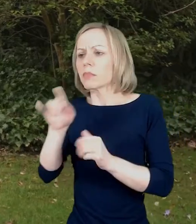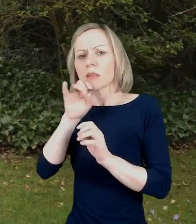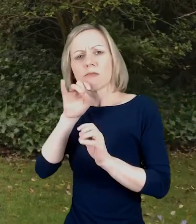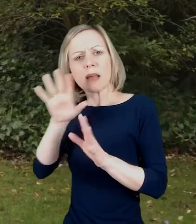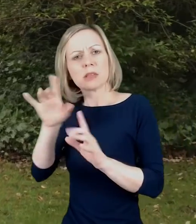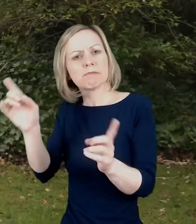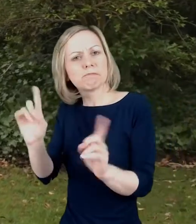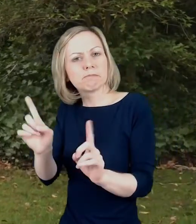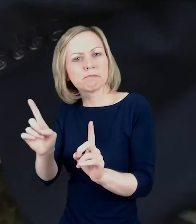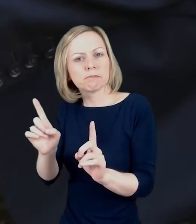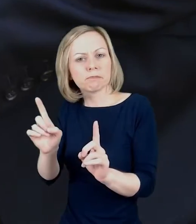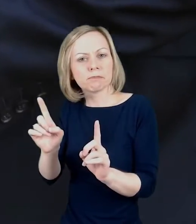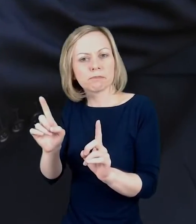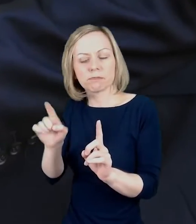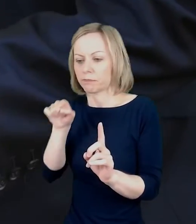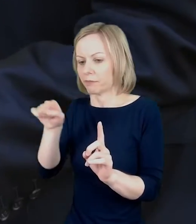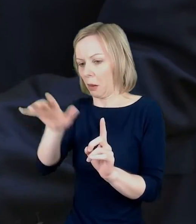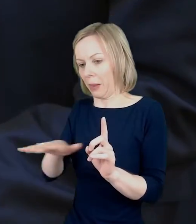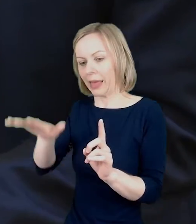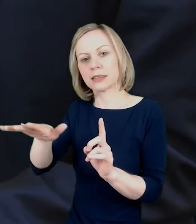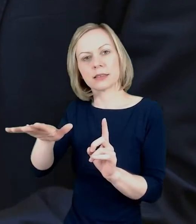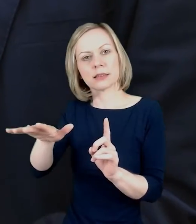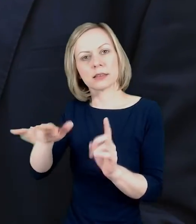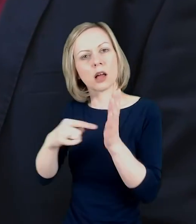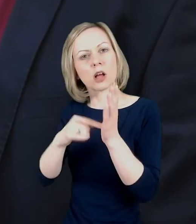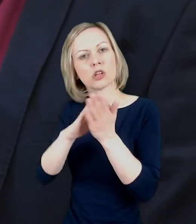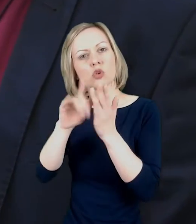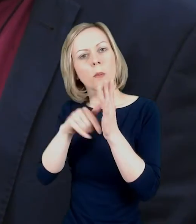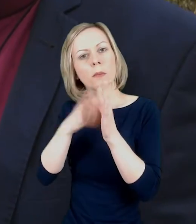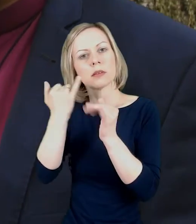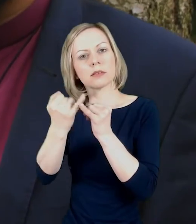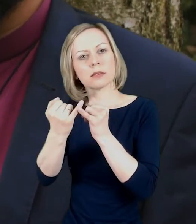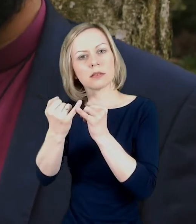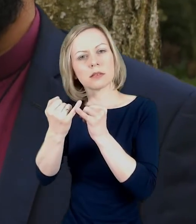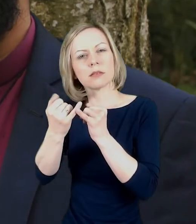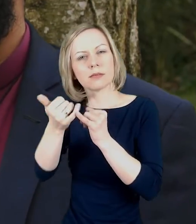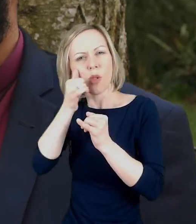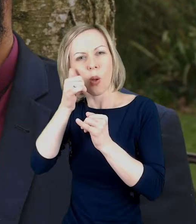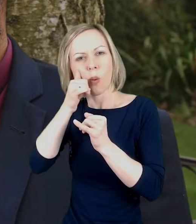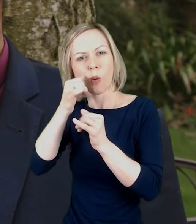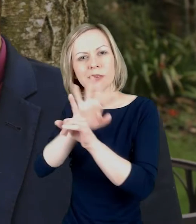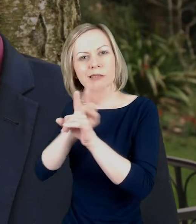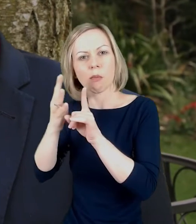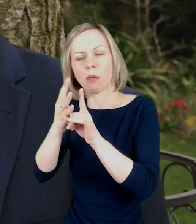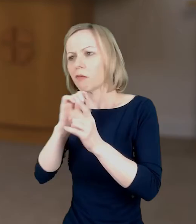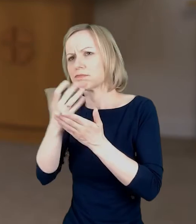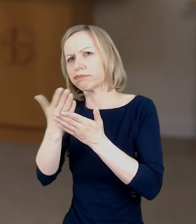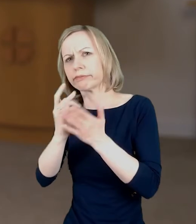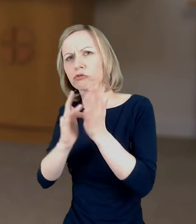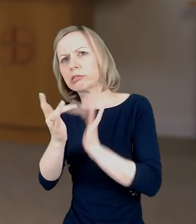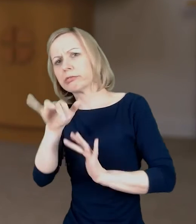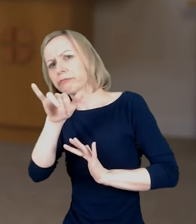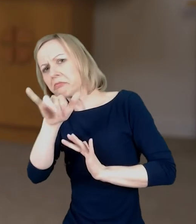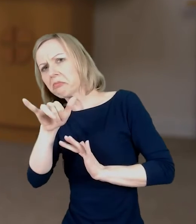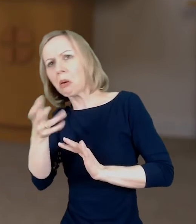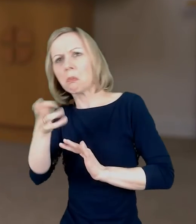famous for being known as the place where Thomas, the man who doubted Jesus, went and